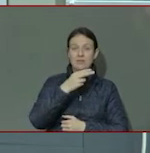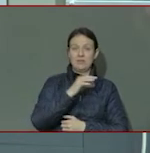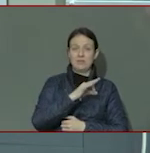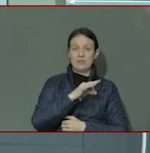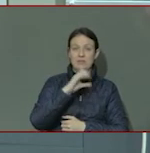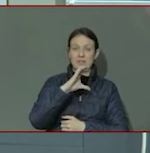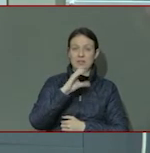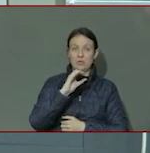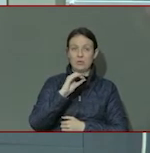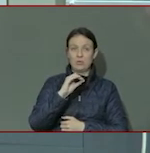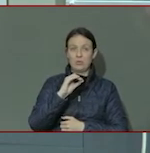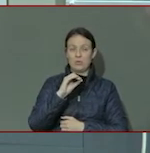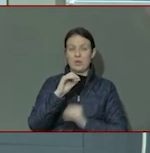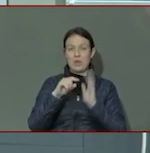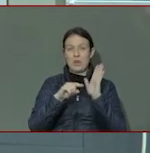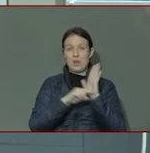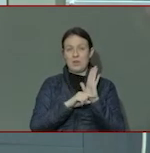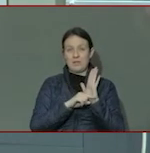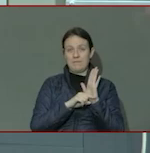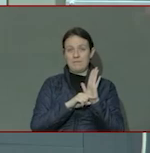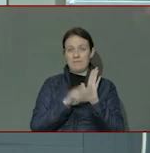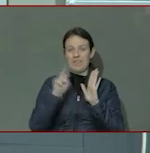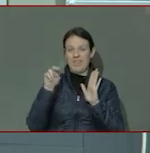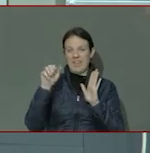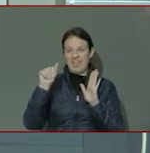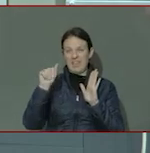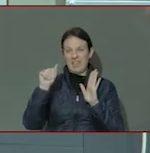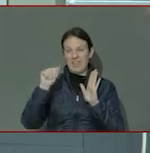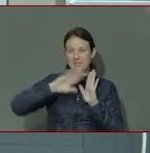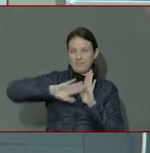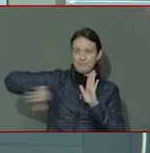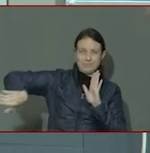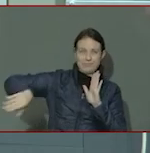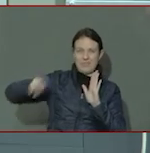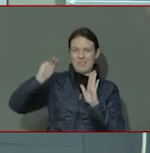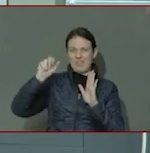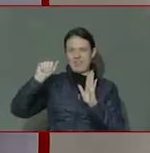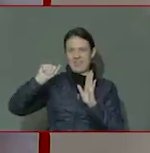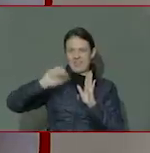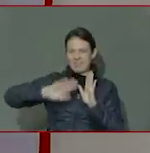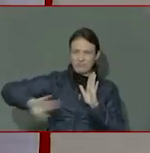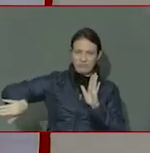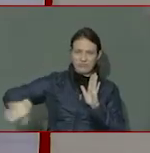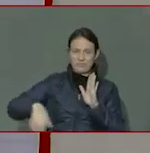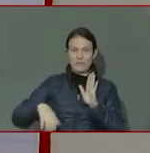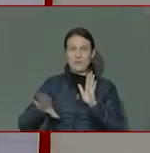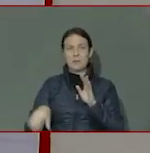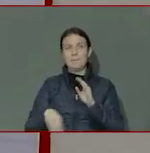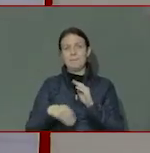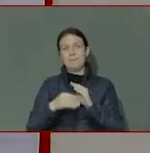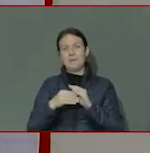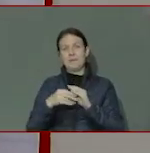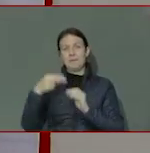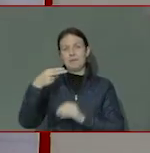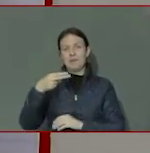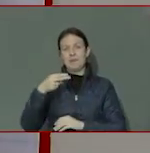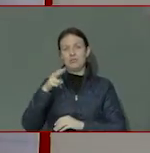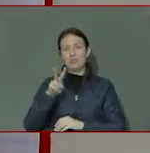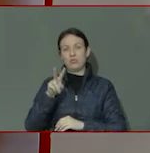CH3COO negative. I omit the sodium. I just leave it out. Plus